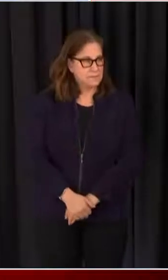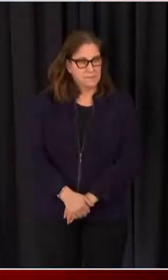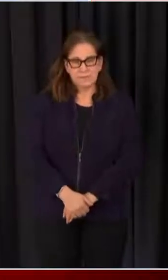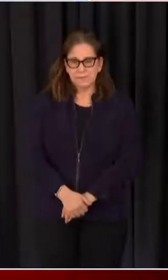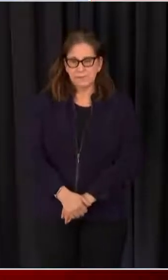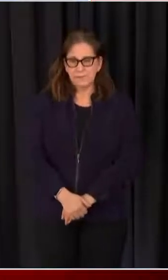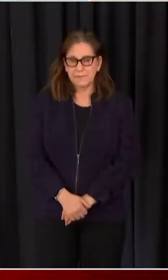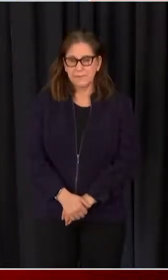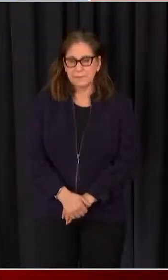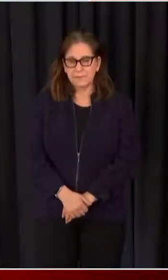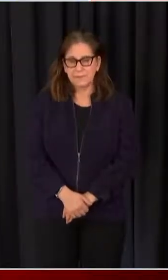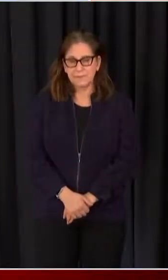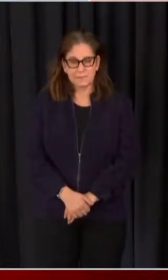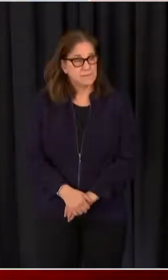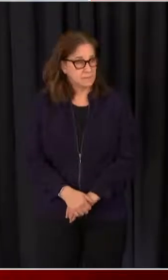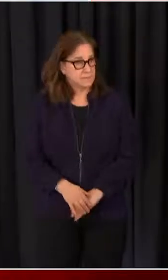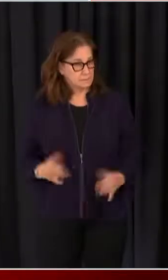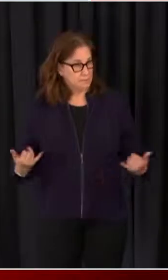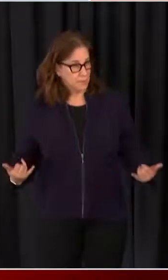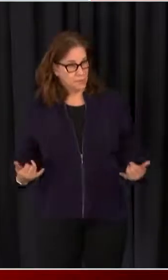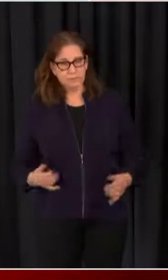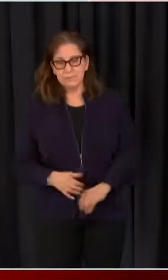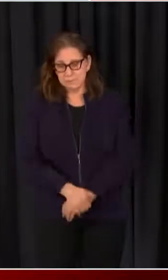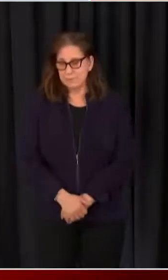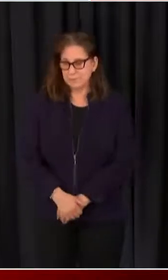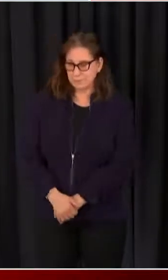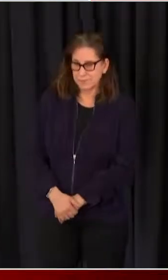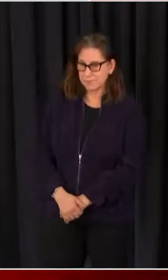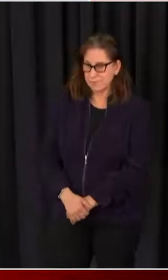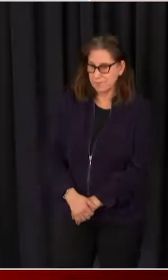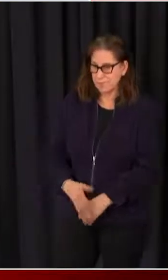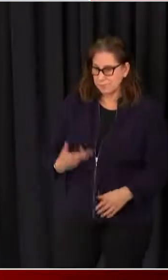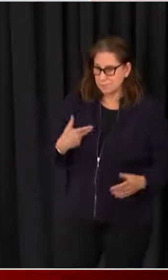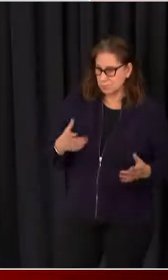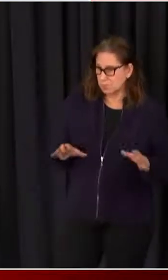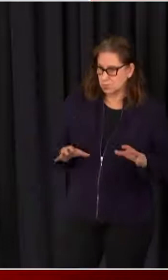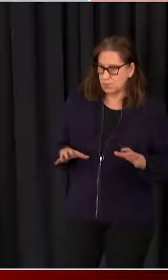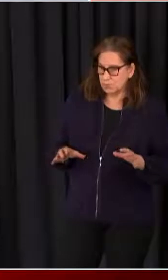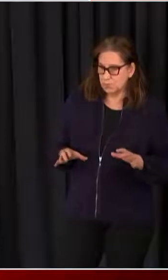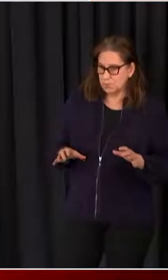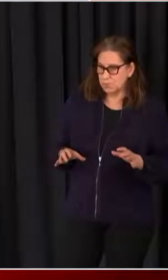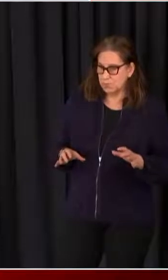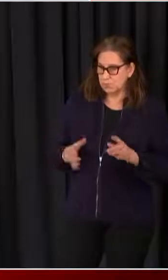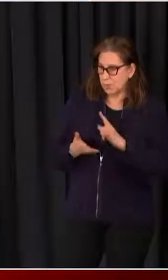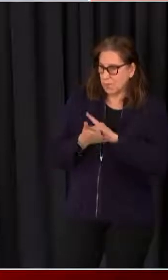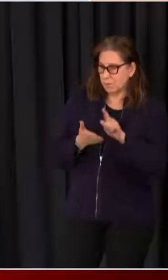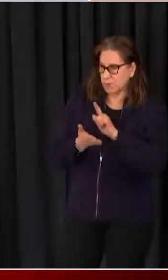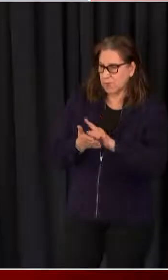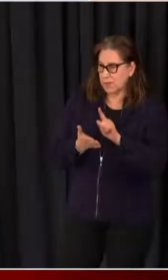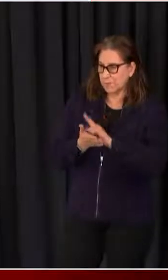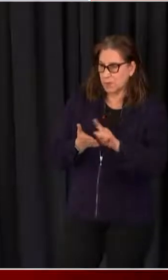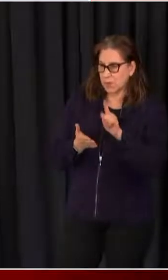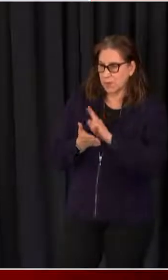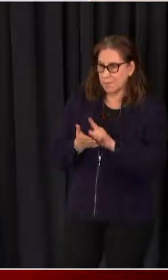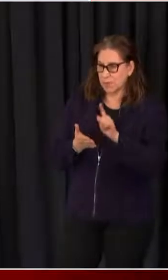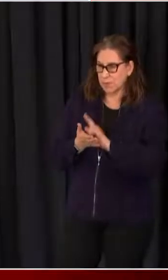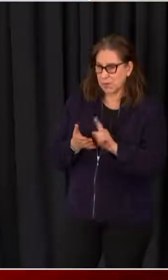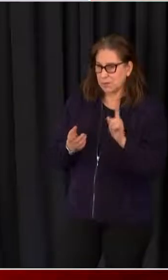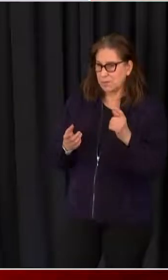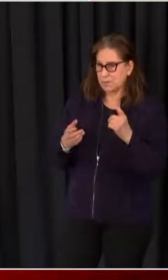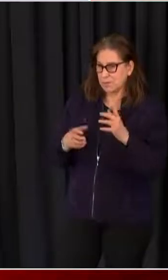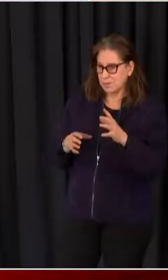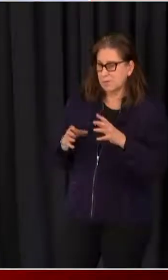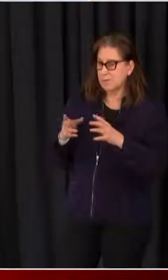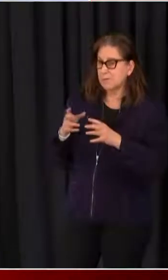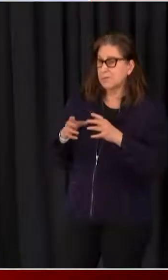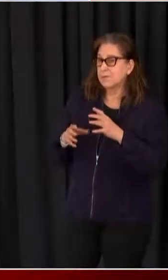that's what we're doing now. Correct. It's just that we're doing it at every week, and when the appointments are